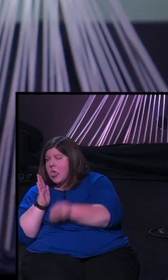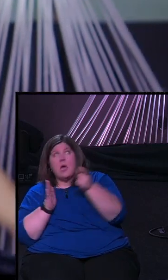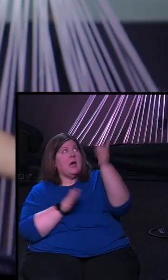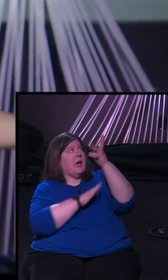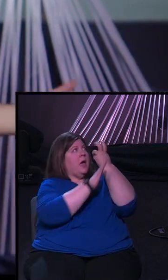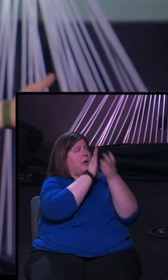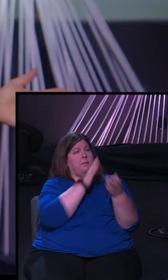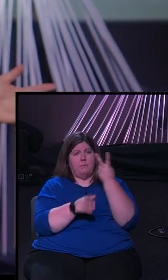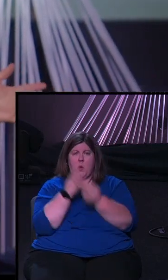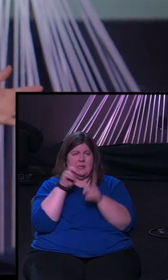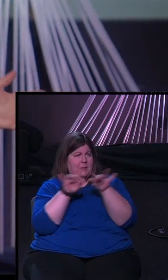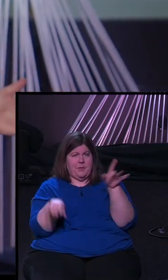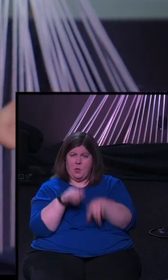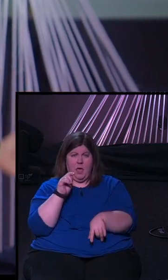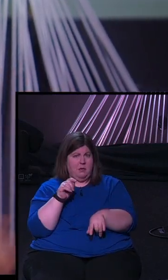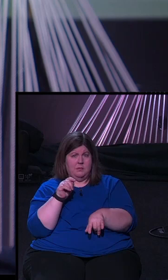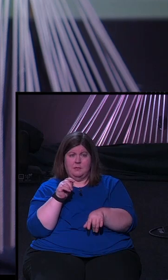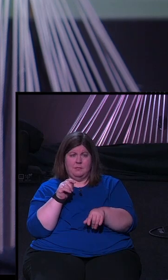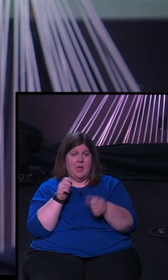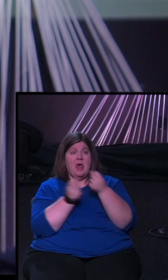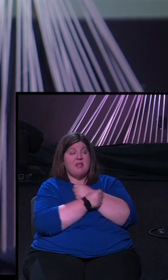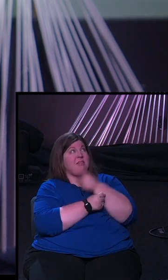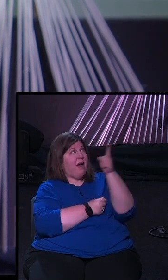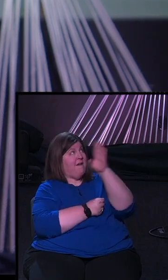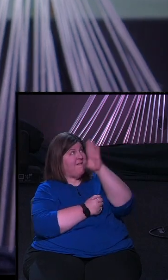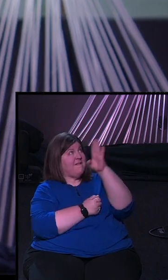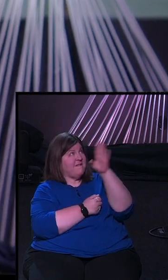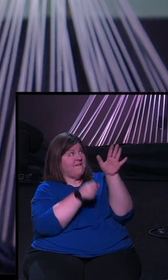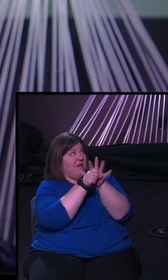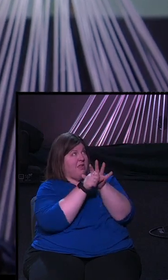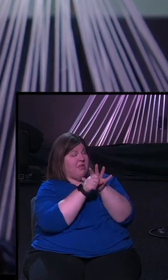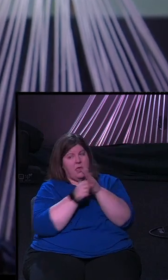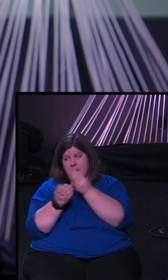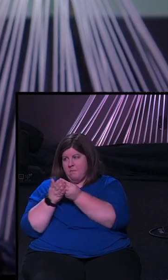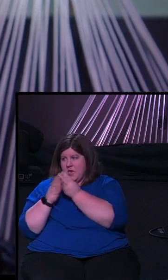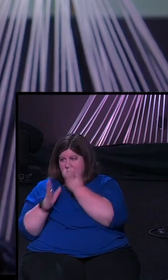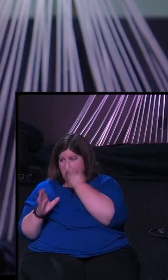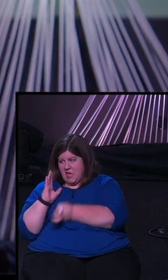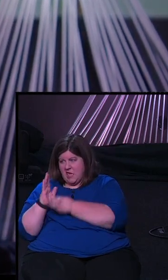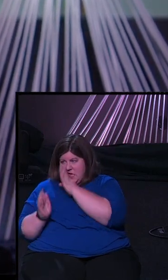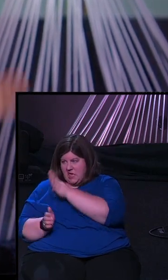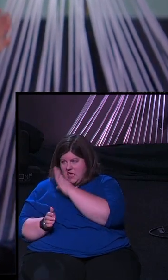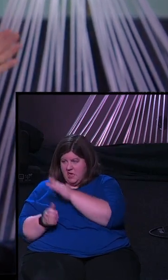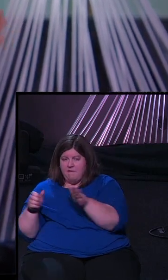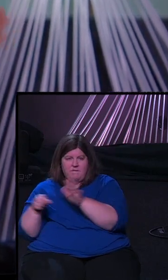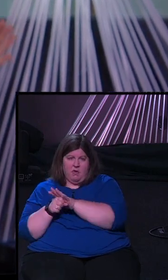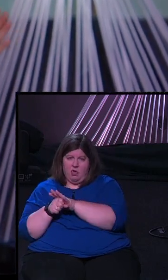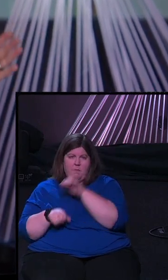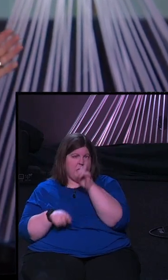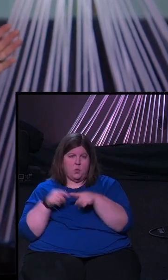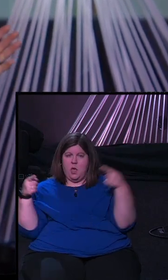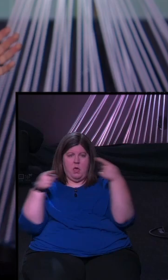You can either love God and serve him, or love money and serve it. But the two